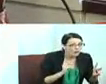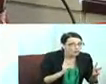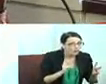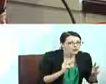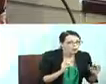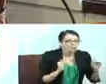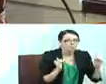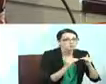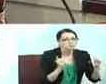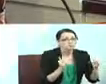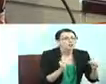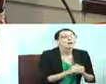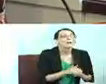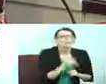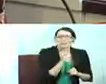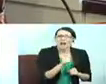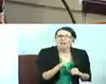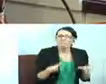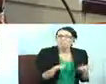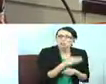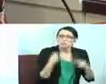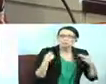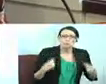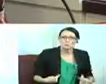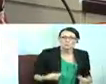They are not fully human.